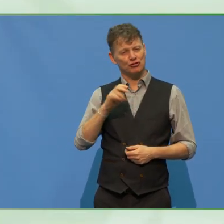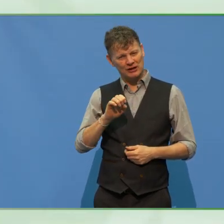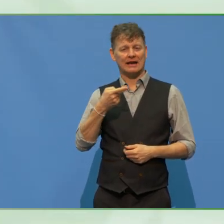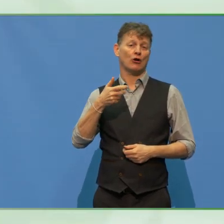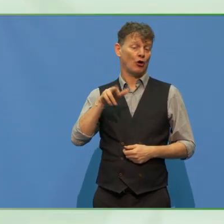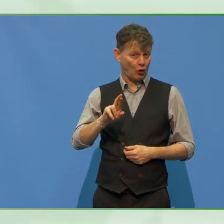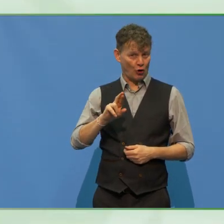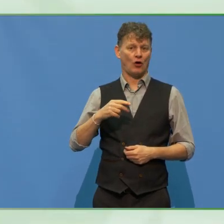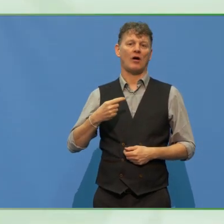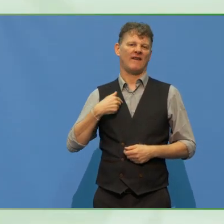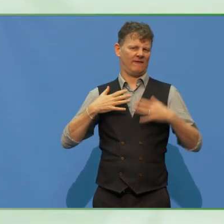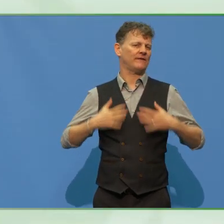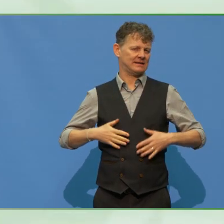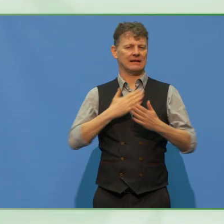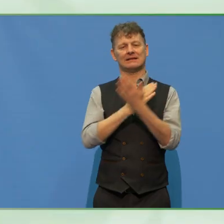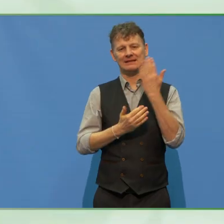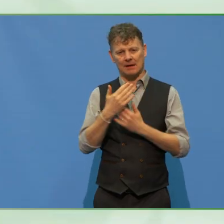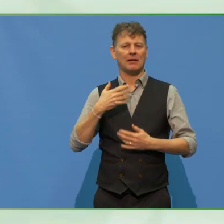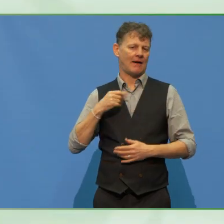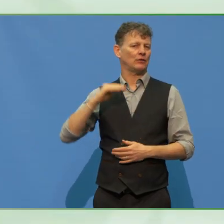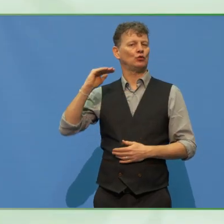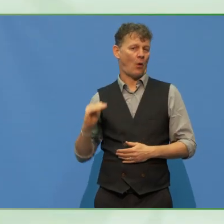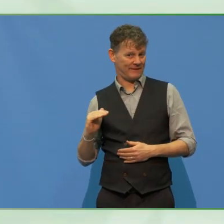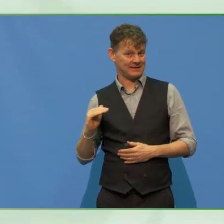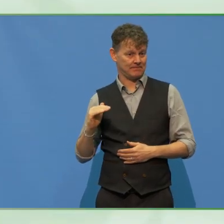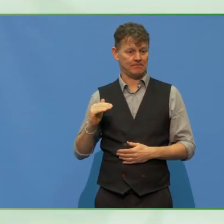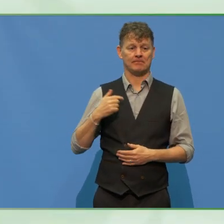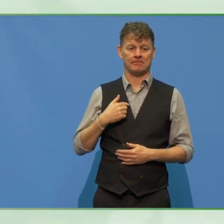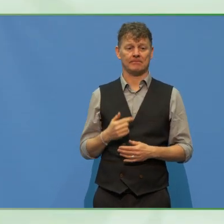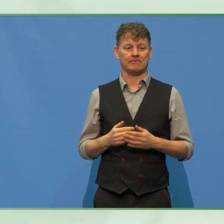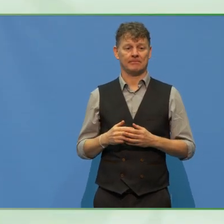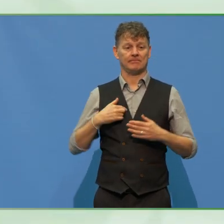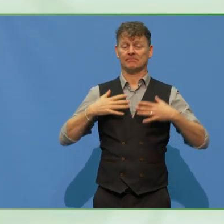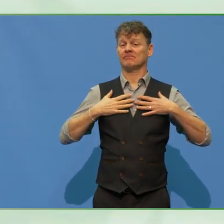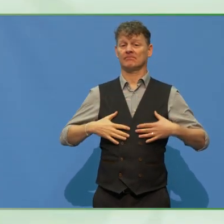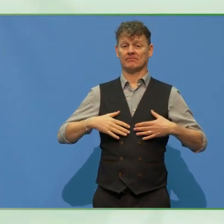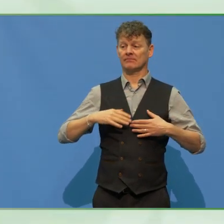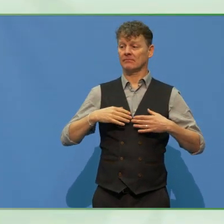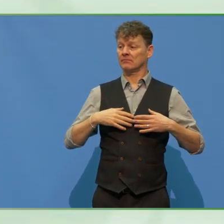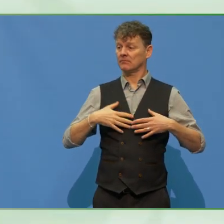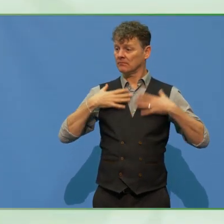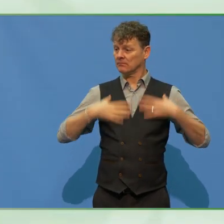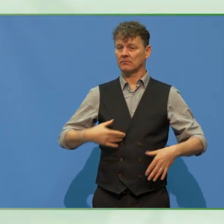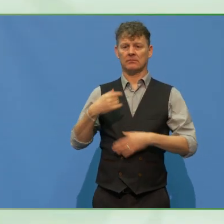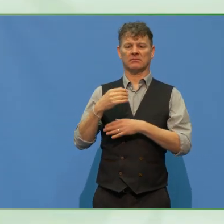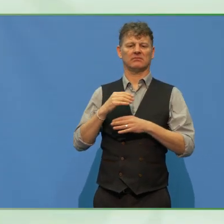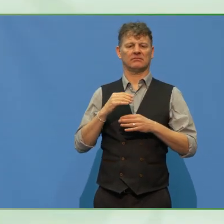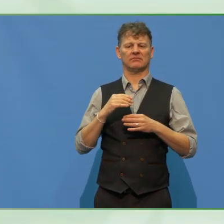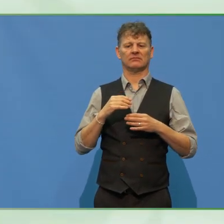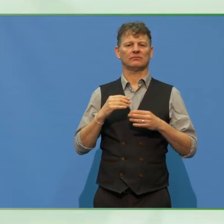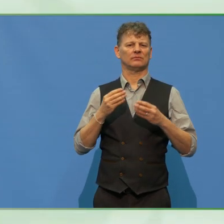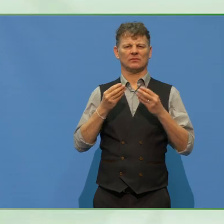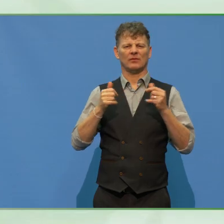as queer and physically disabled. I have dwarfism, and I'm wearing a full-length wool dress. And I'm sure you're